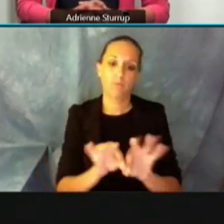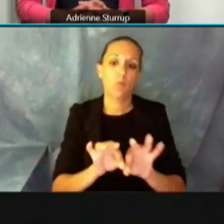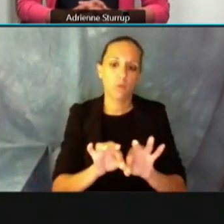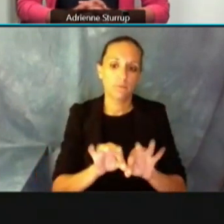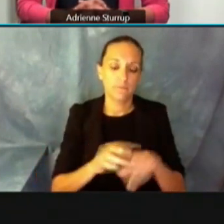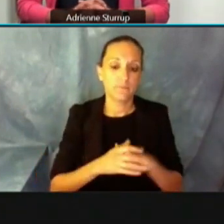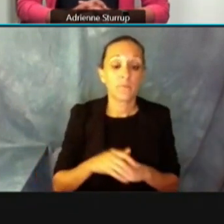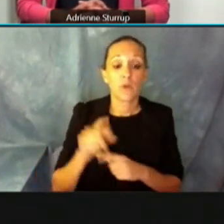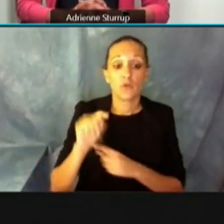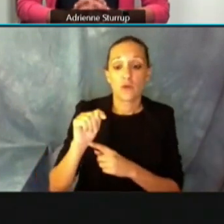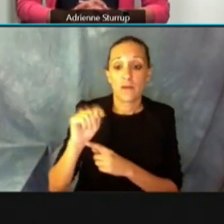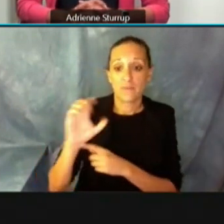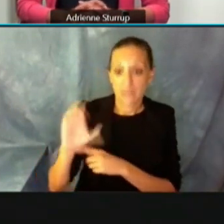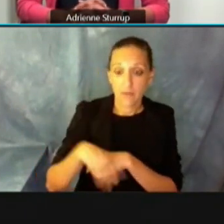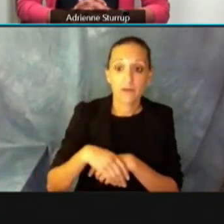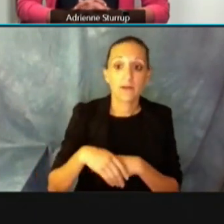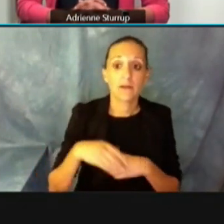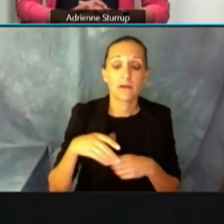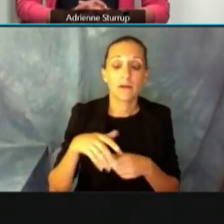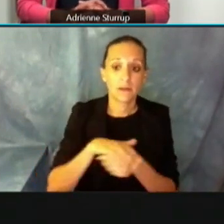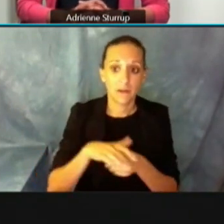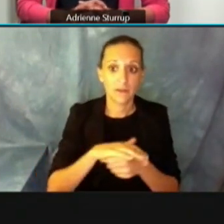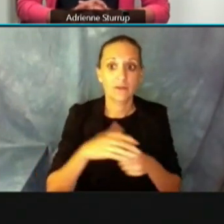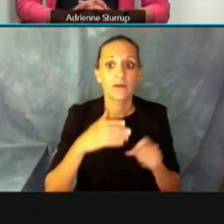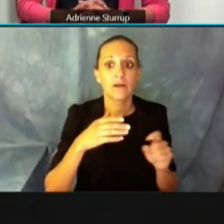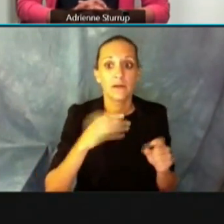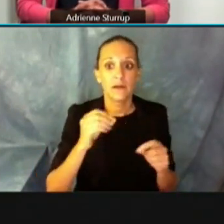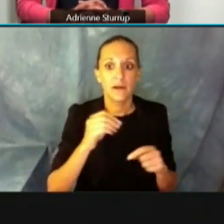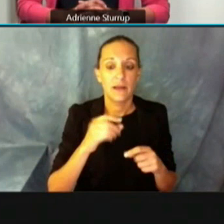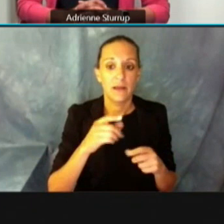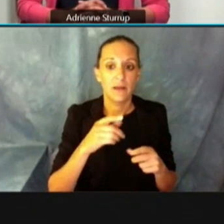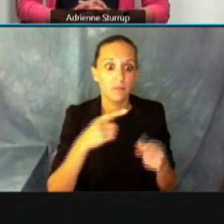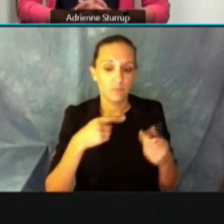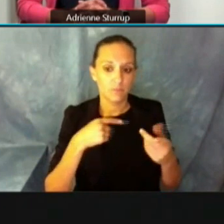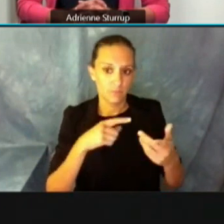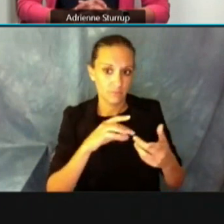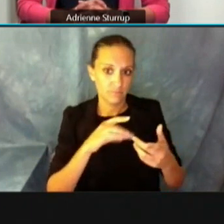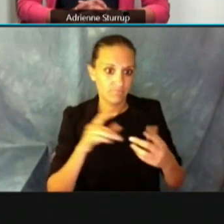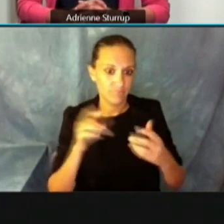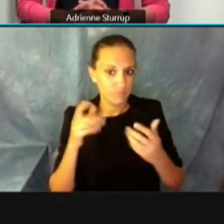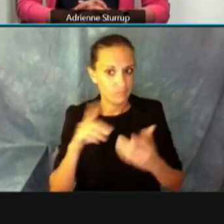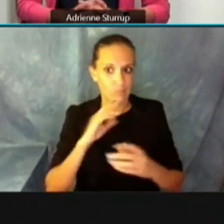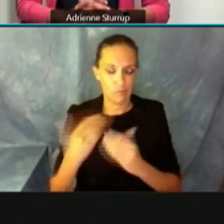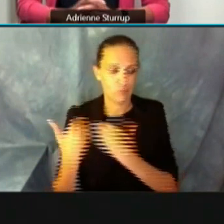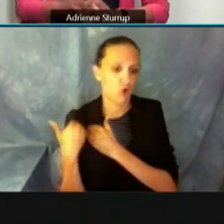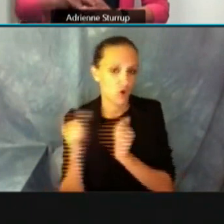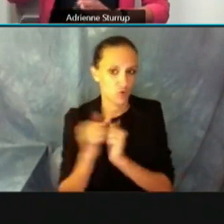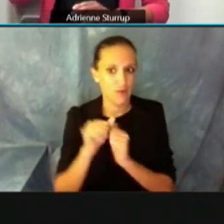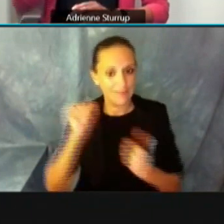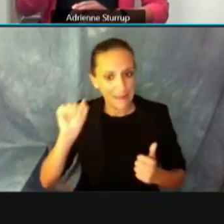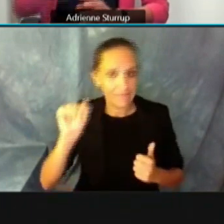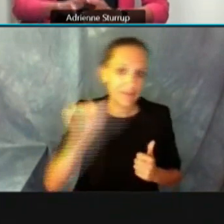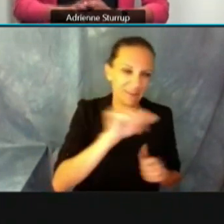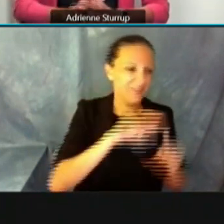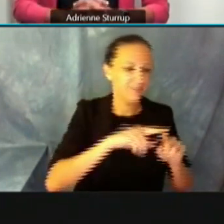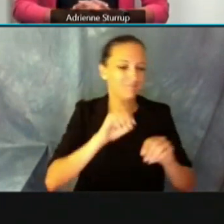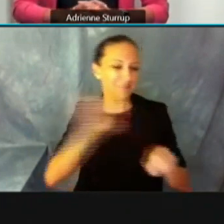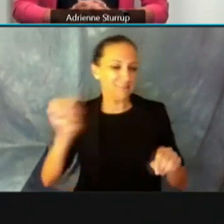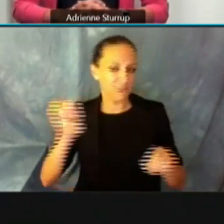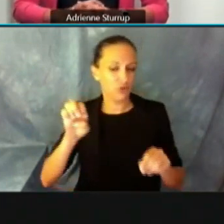Travis County and Constable George Morales kind of started this charge with canvassing in areas in the Eastern